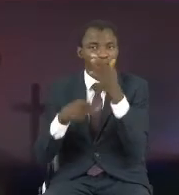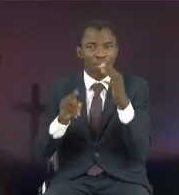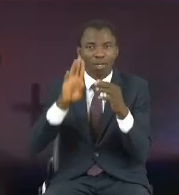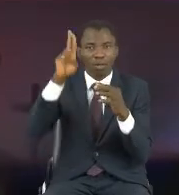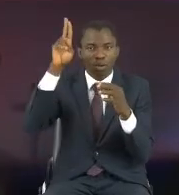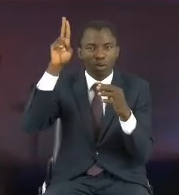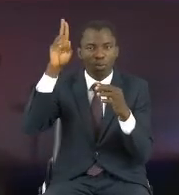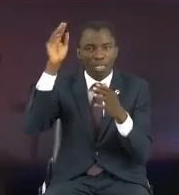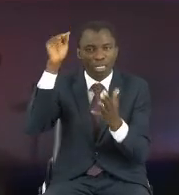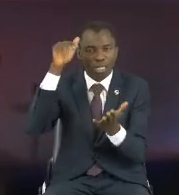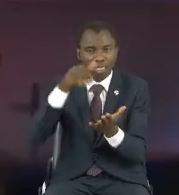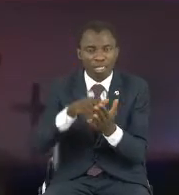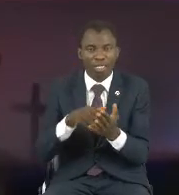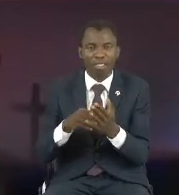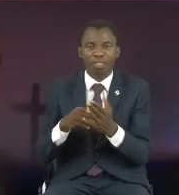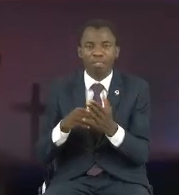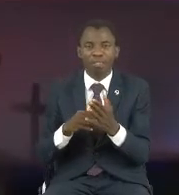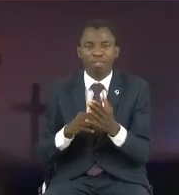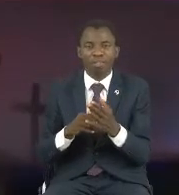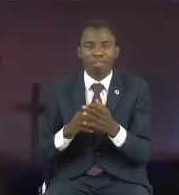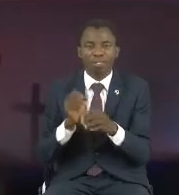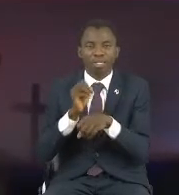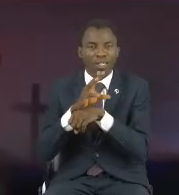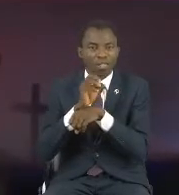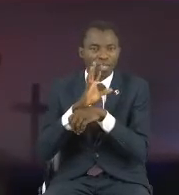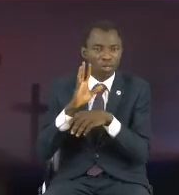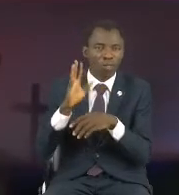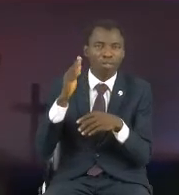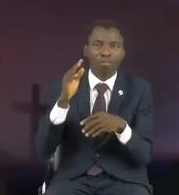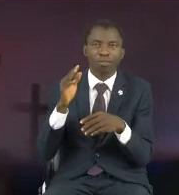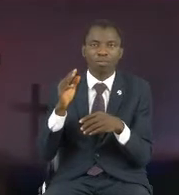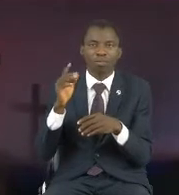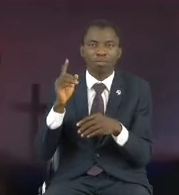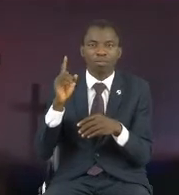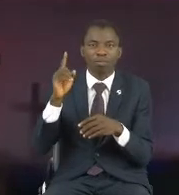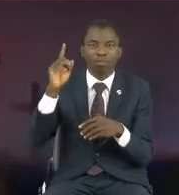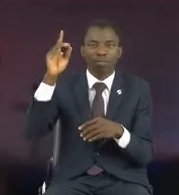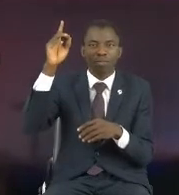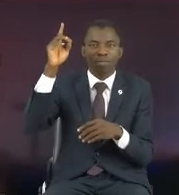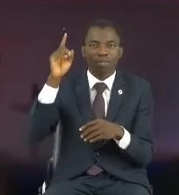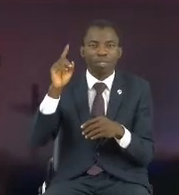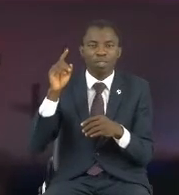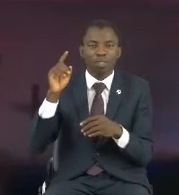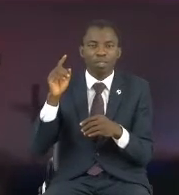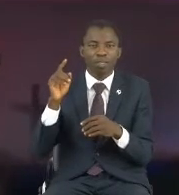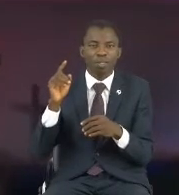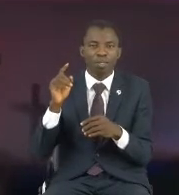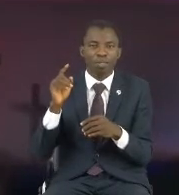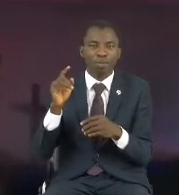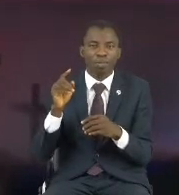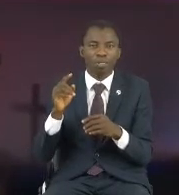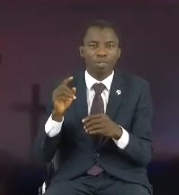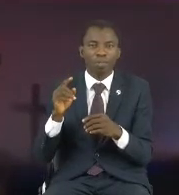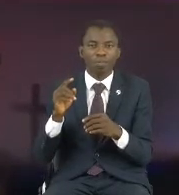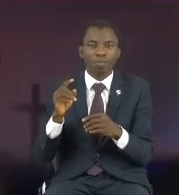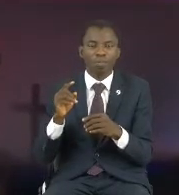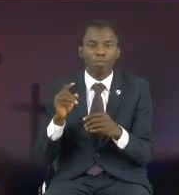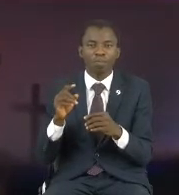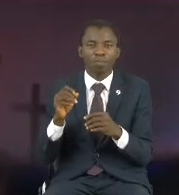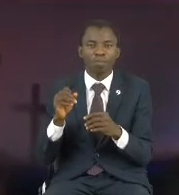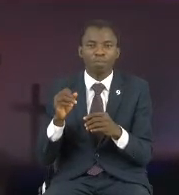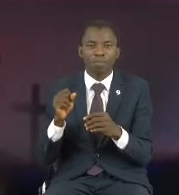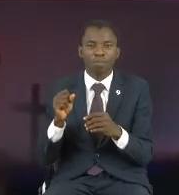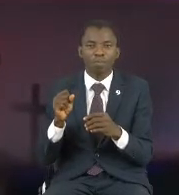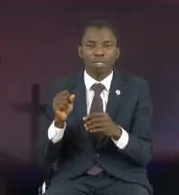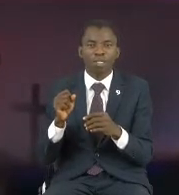the central part, yes, thank you very much. At the near right here, please,